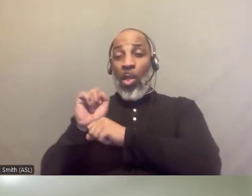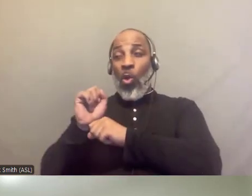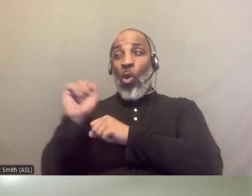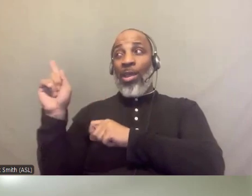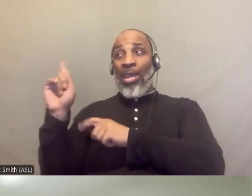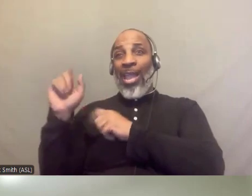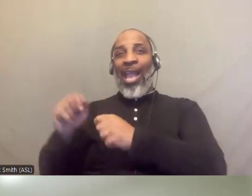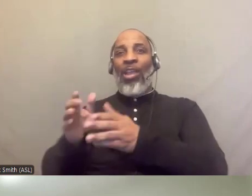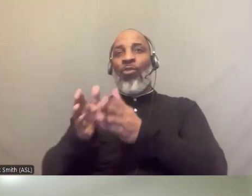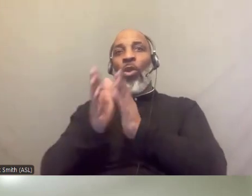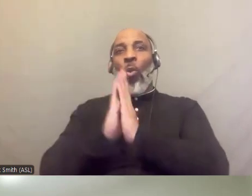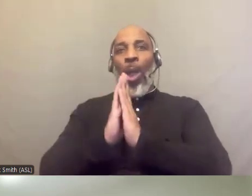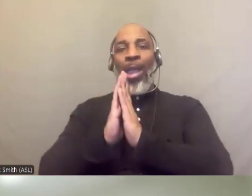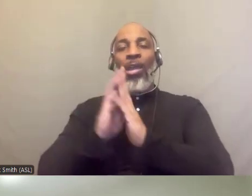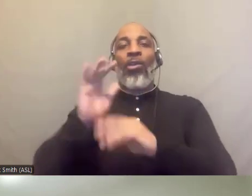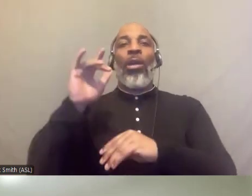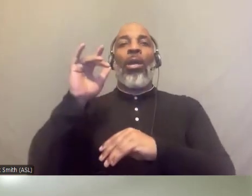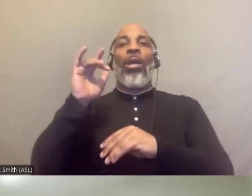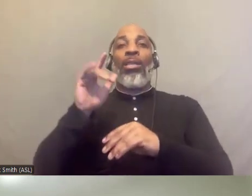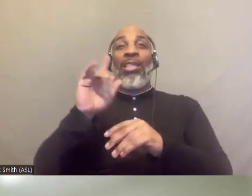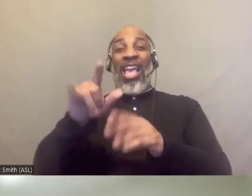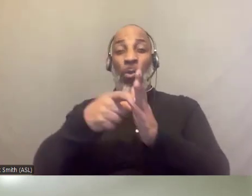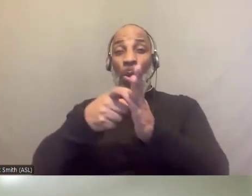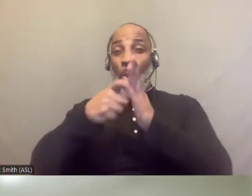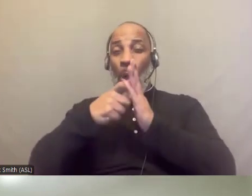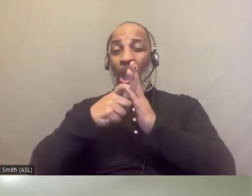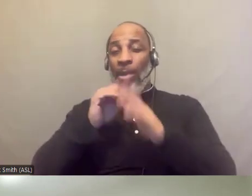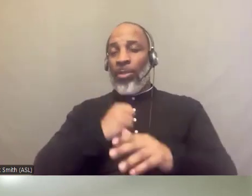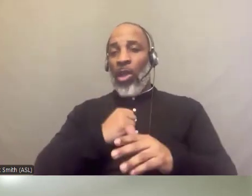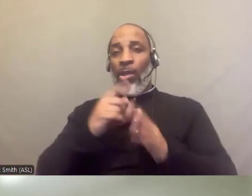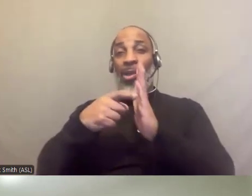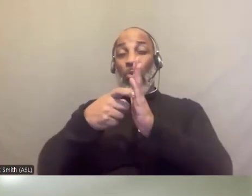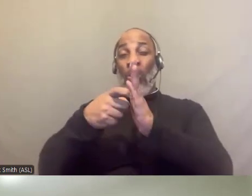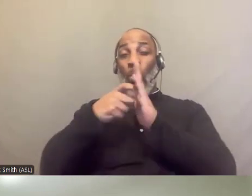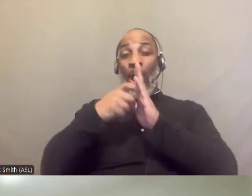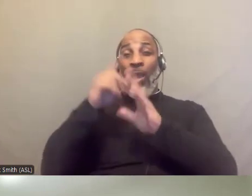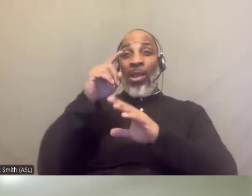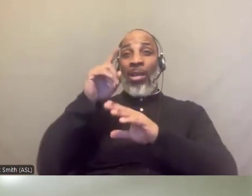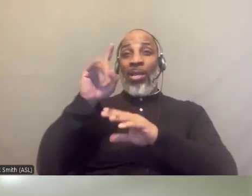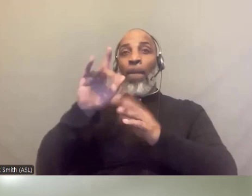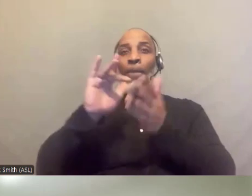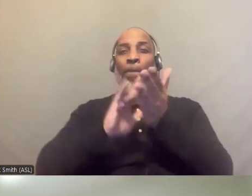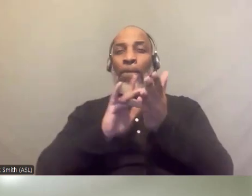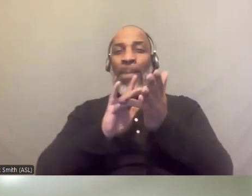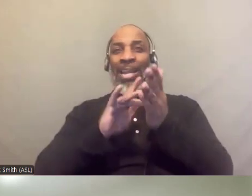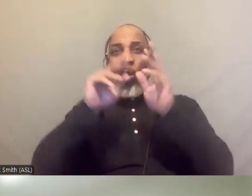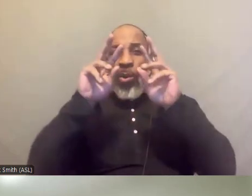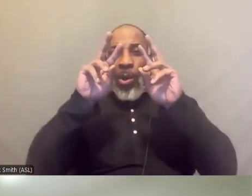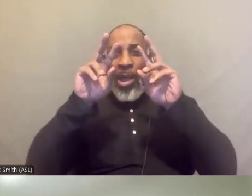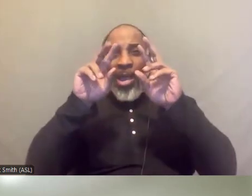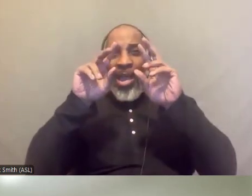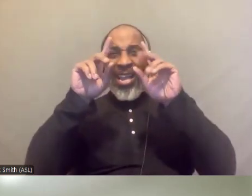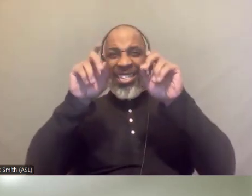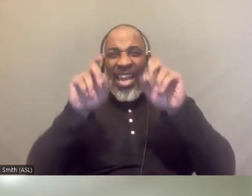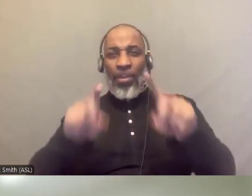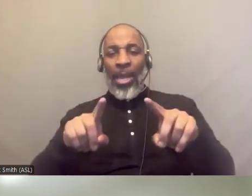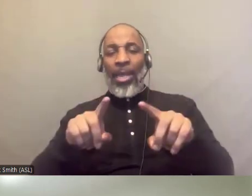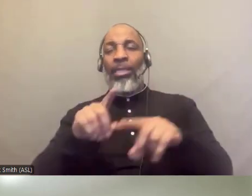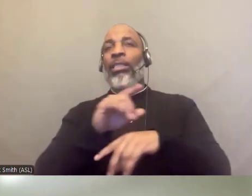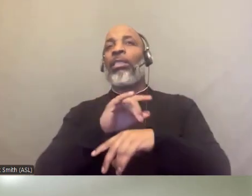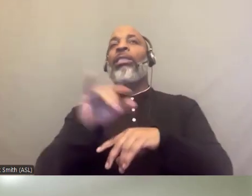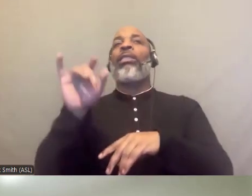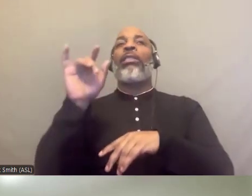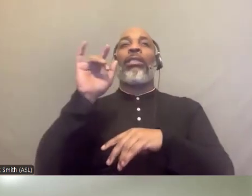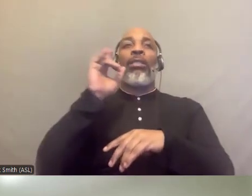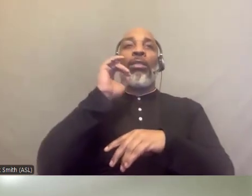a medical examination after giving you a conditional job offer. So sorry, think you've got the job, but you still have to take this